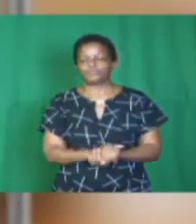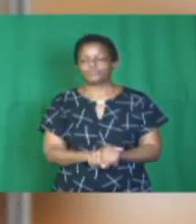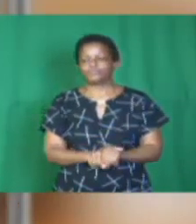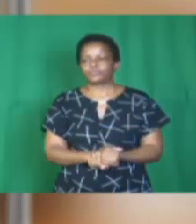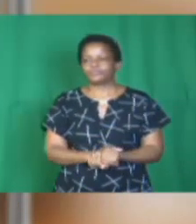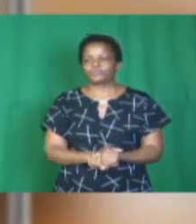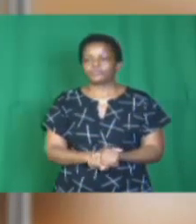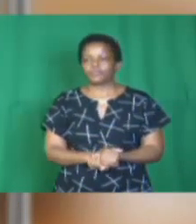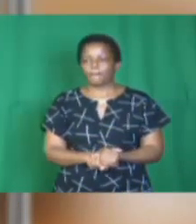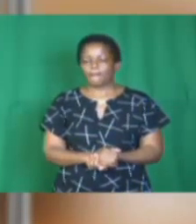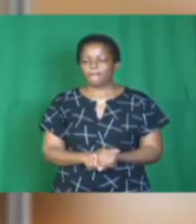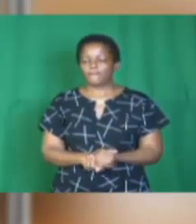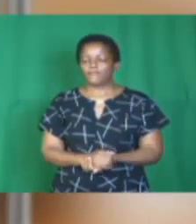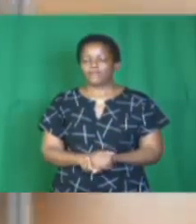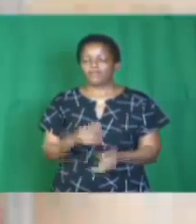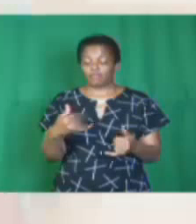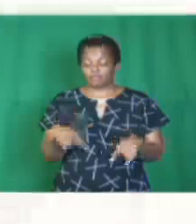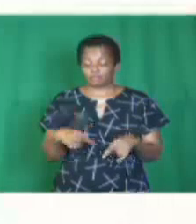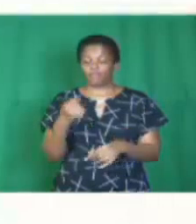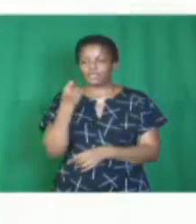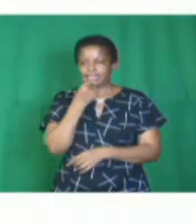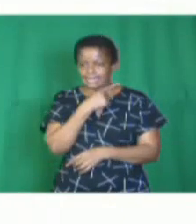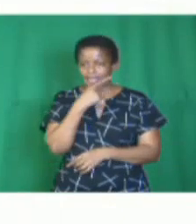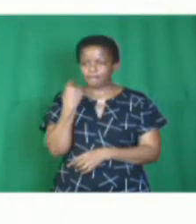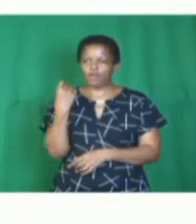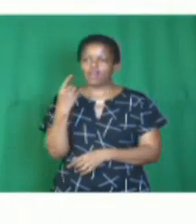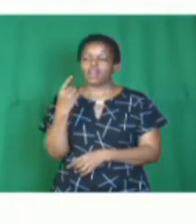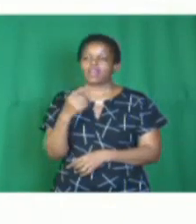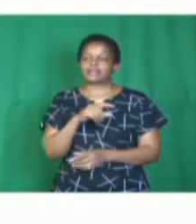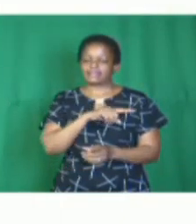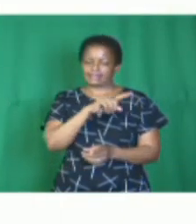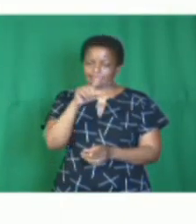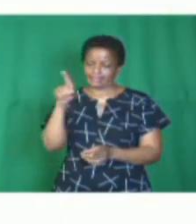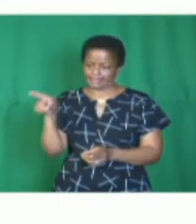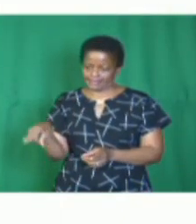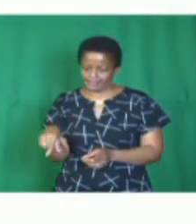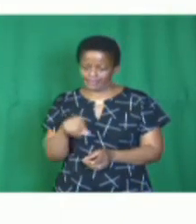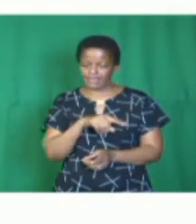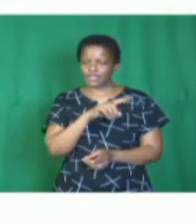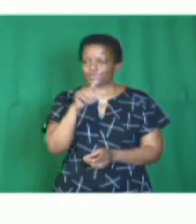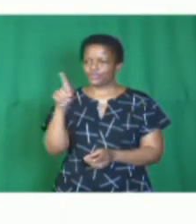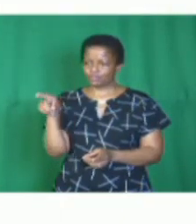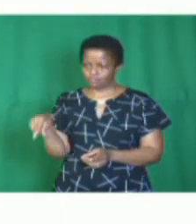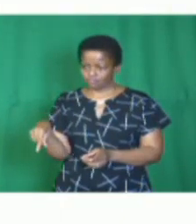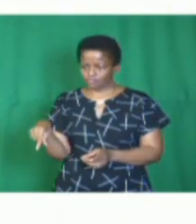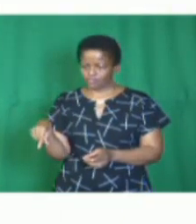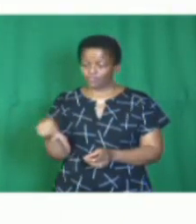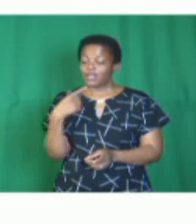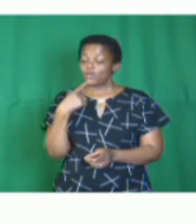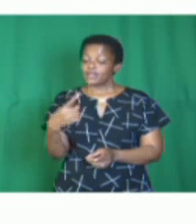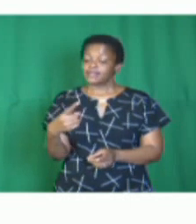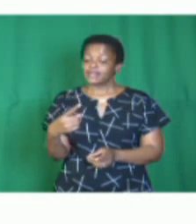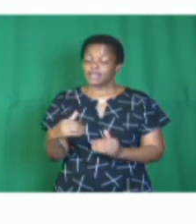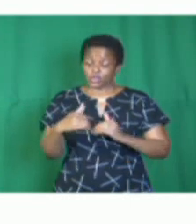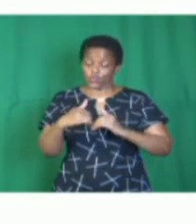we look at simple distillation. So we are saying this is a method of separating